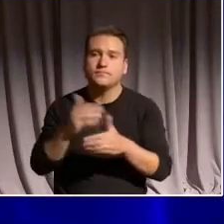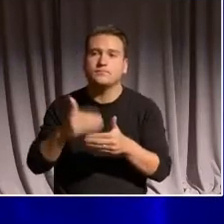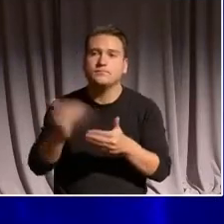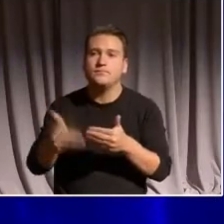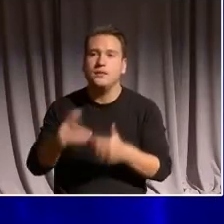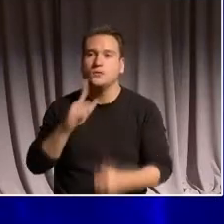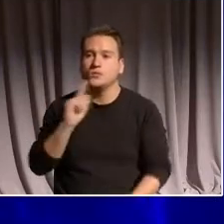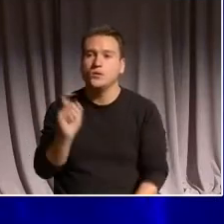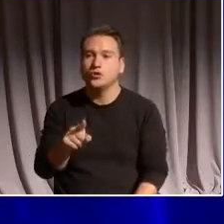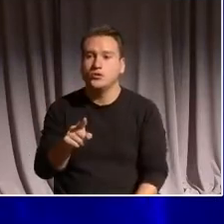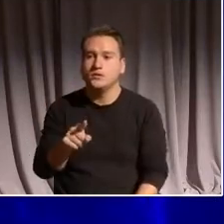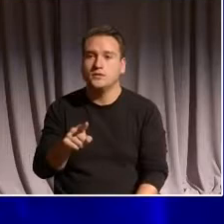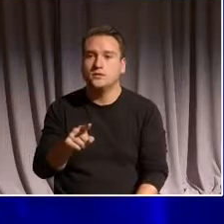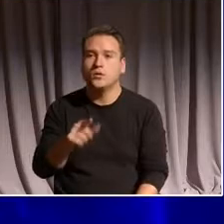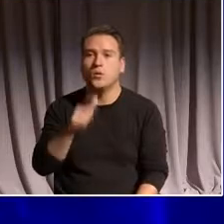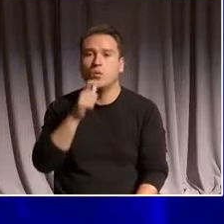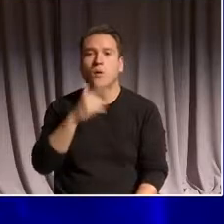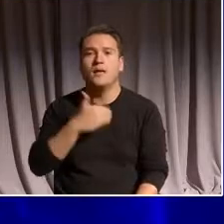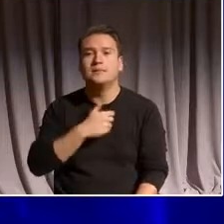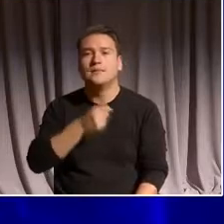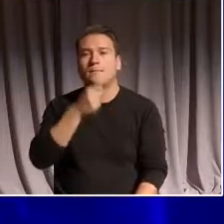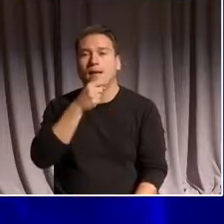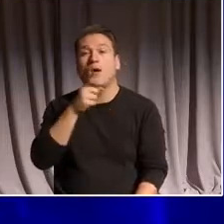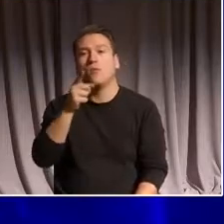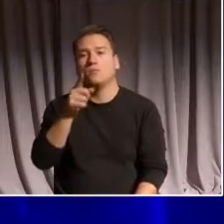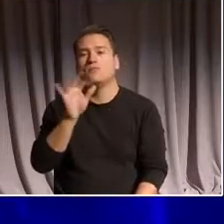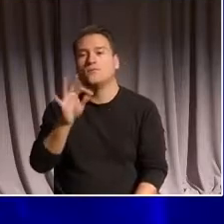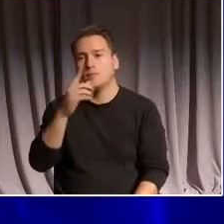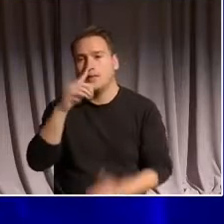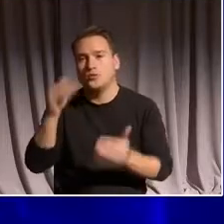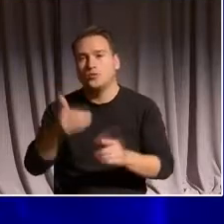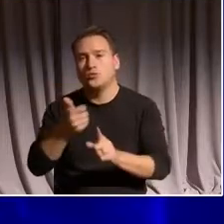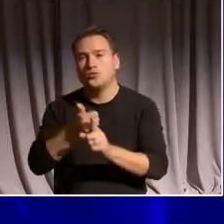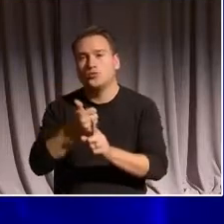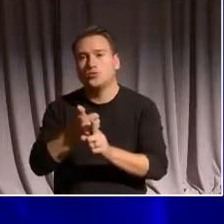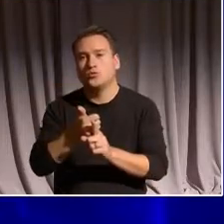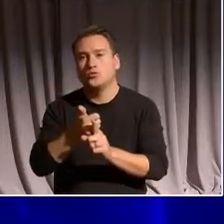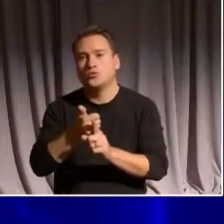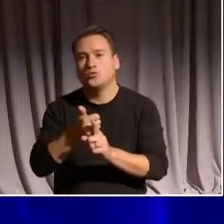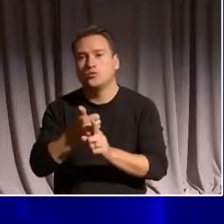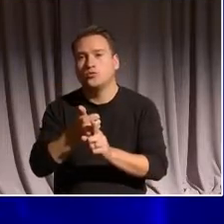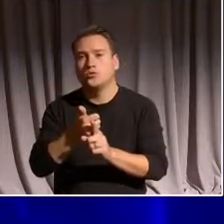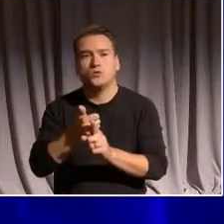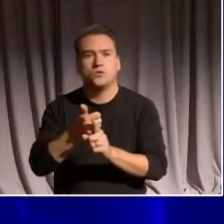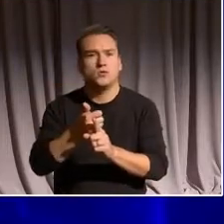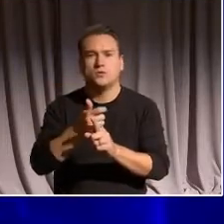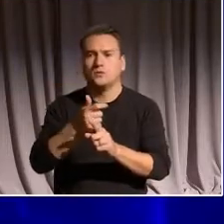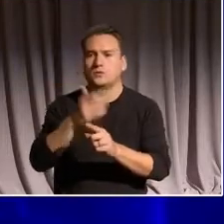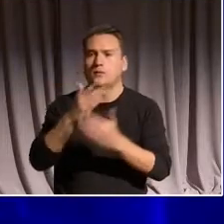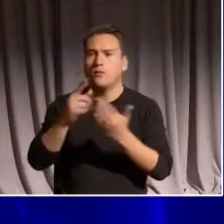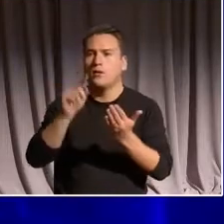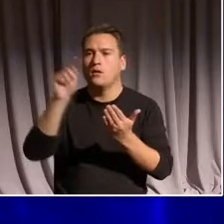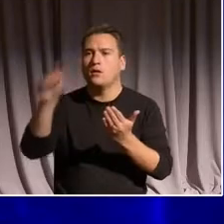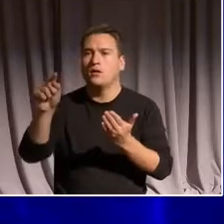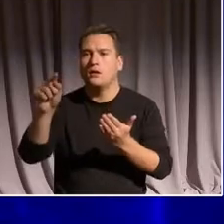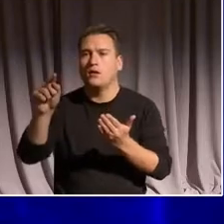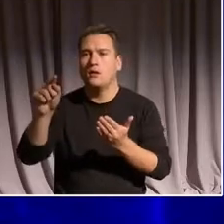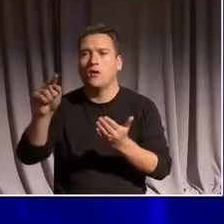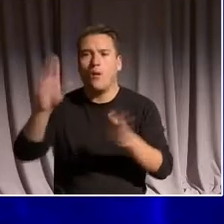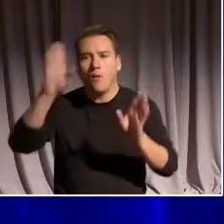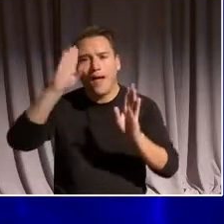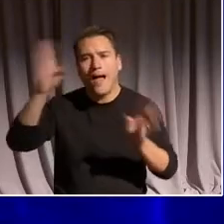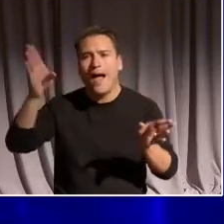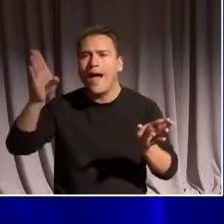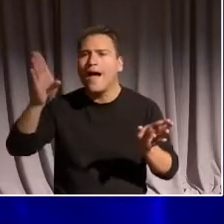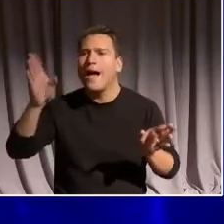question. Who has the mic? Oh, there we go. Introduce yourself, please. Hi, Sarah. It's Eli Gillardin. Oh, Eli,